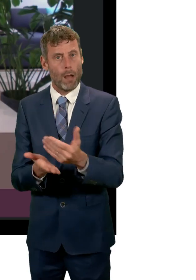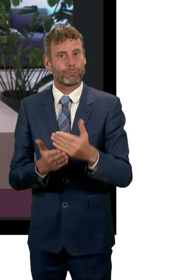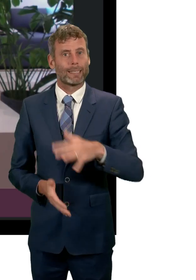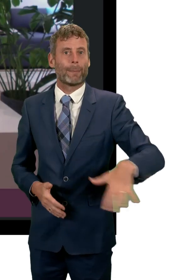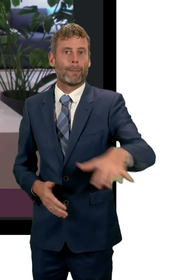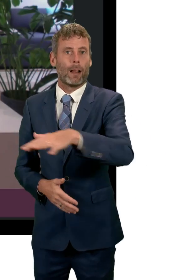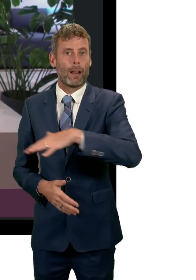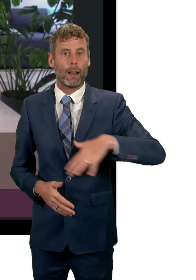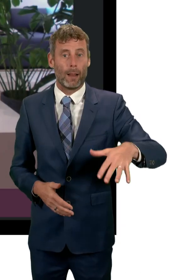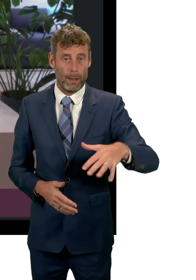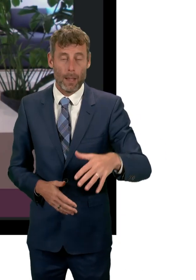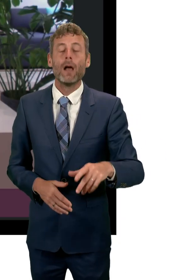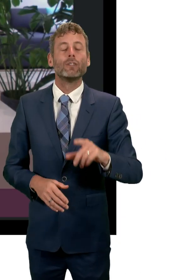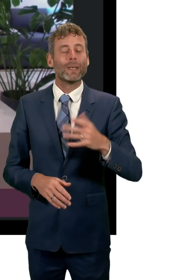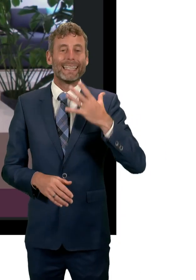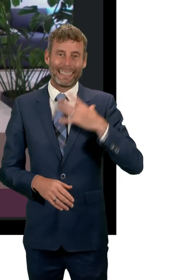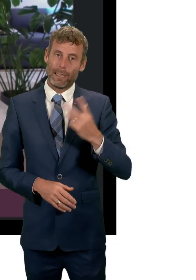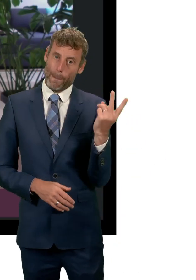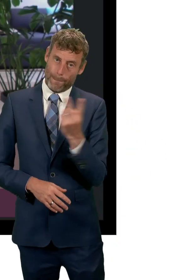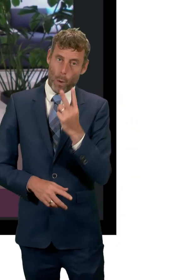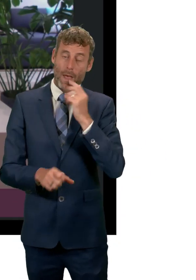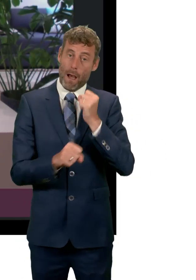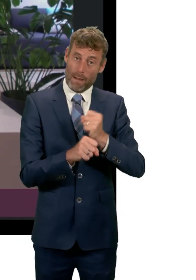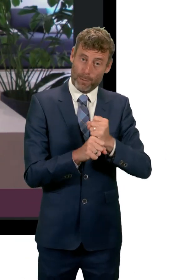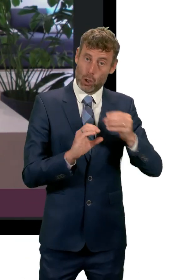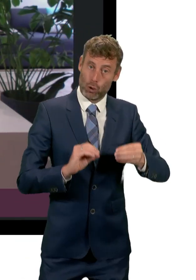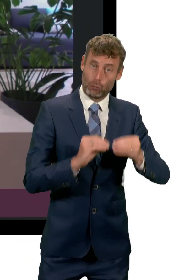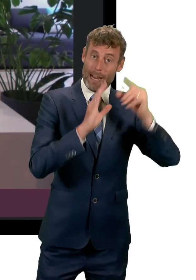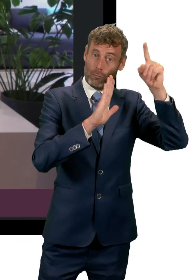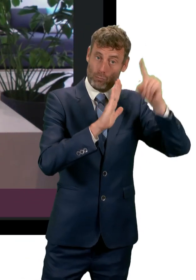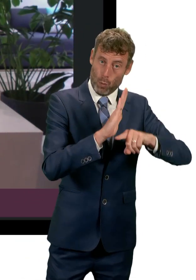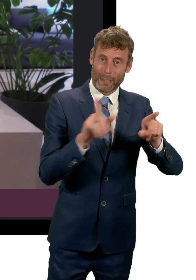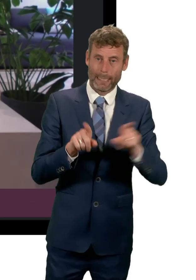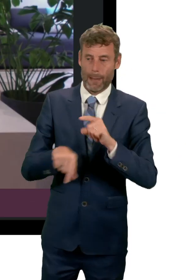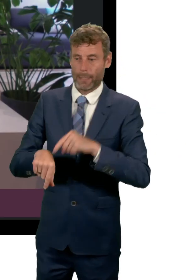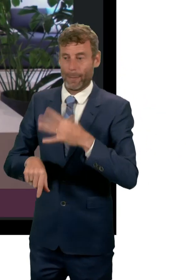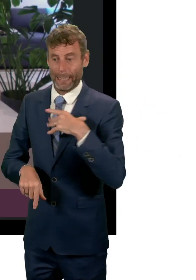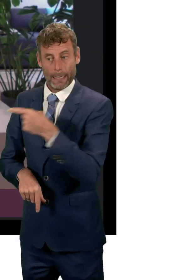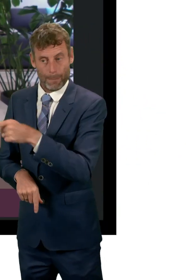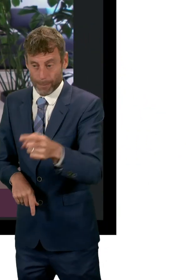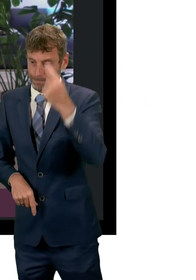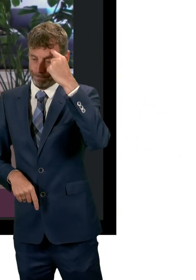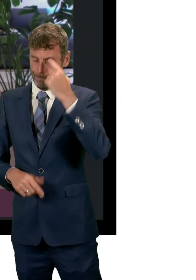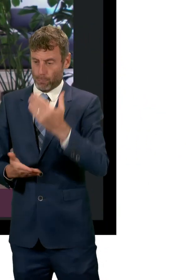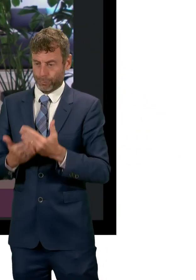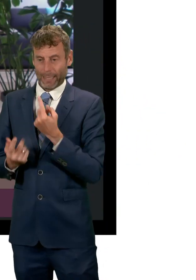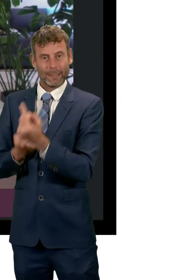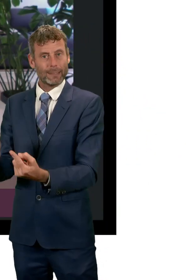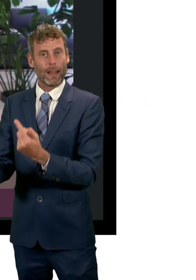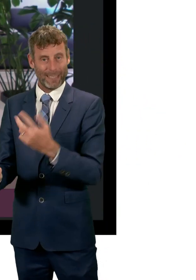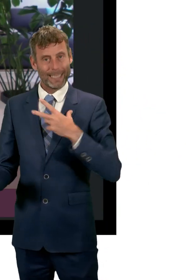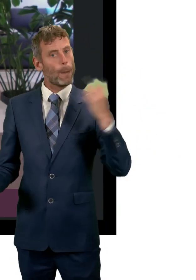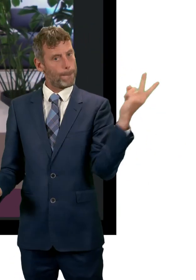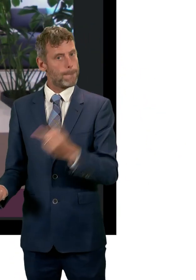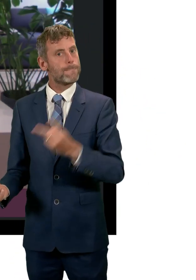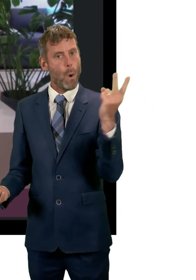of that, you have individual responsibility. You need both, again. I think when we look at poverty, we need to think of not only the fact that